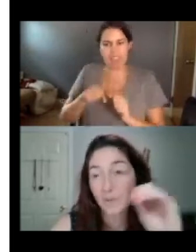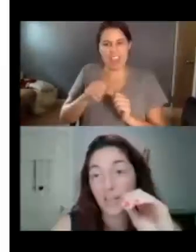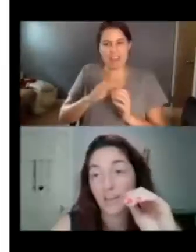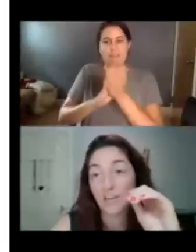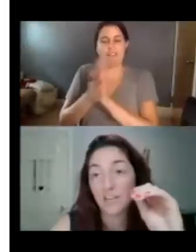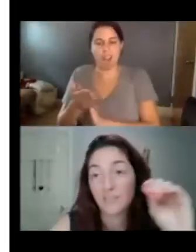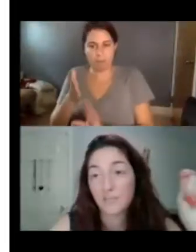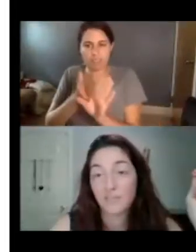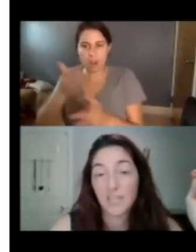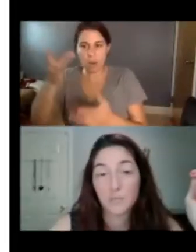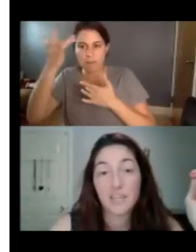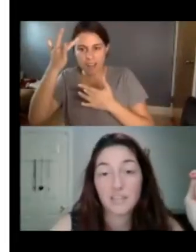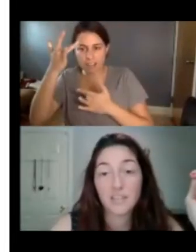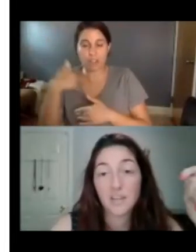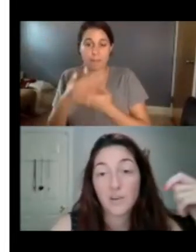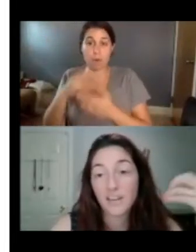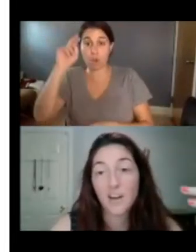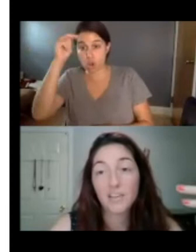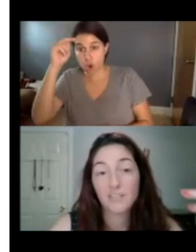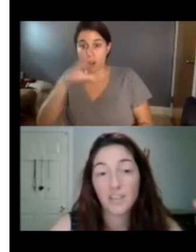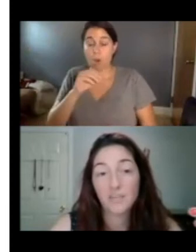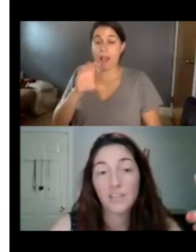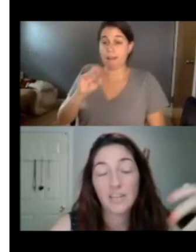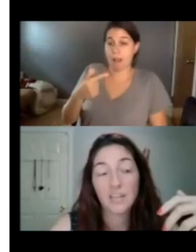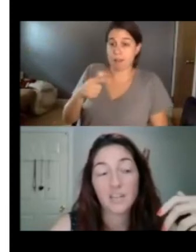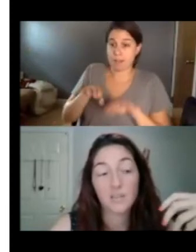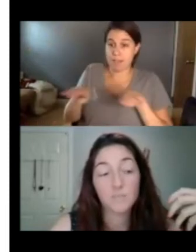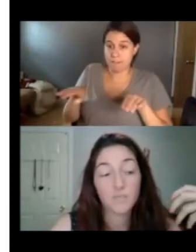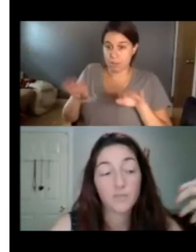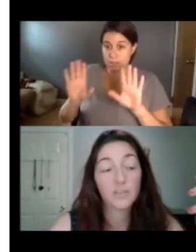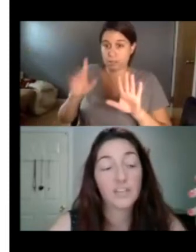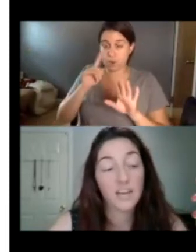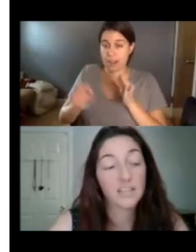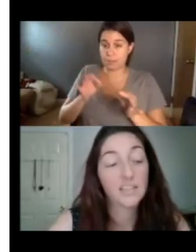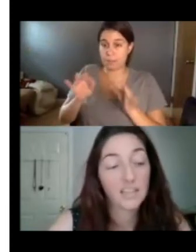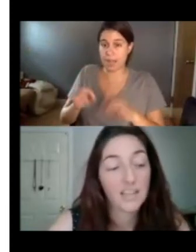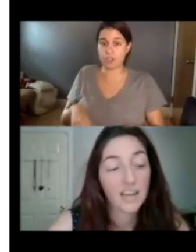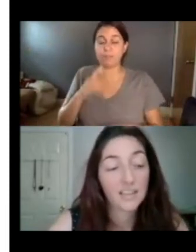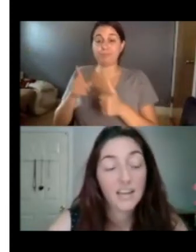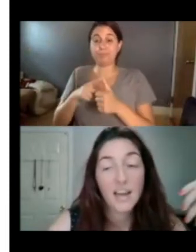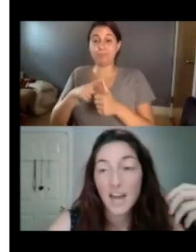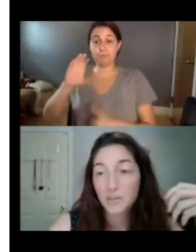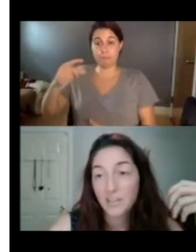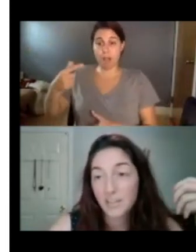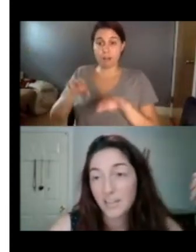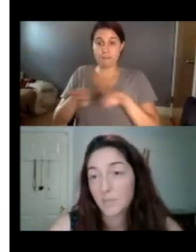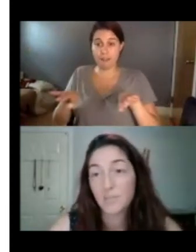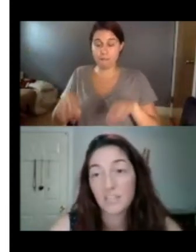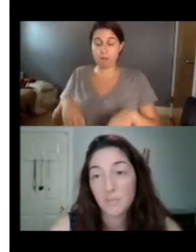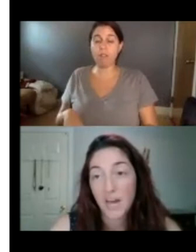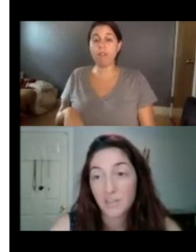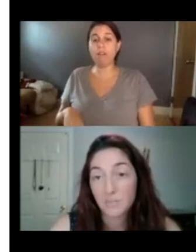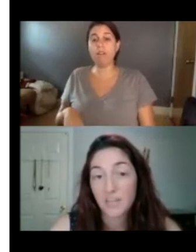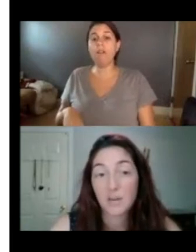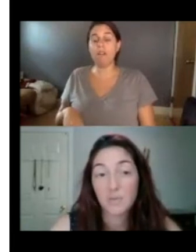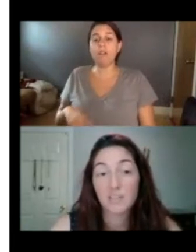has both neural and cognitive levels of explanation. So at a cognitive level, the first idea is that actually